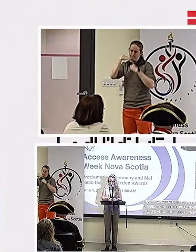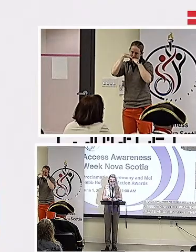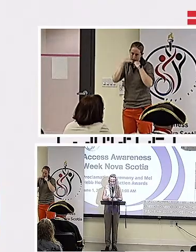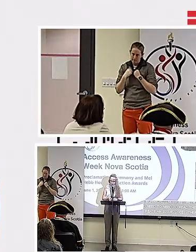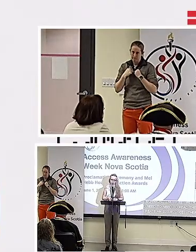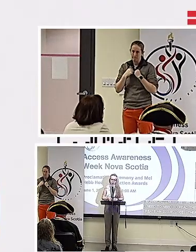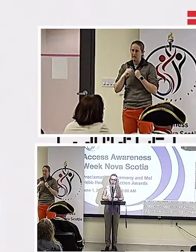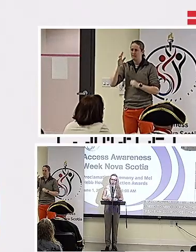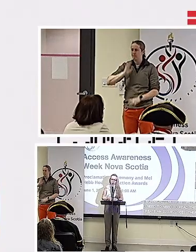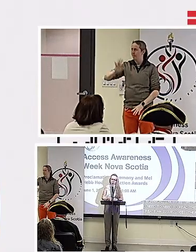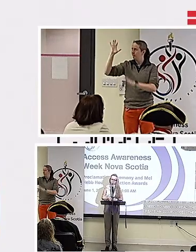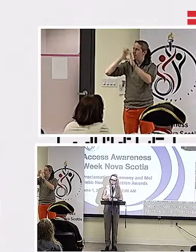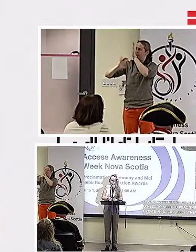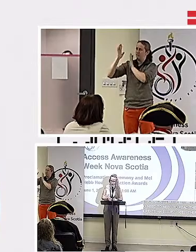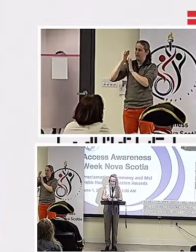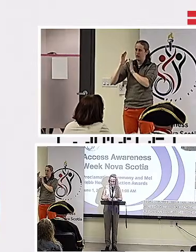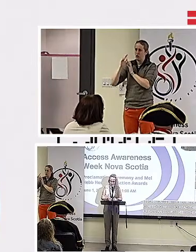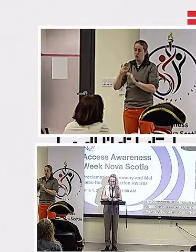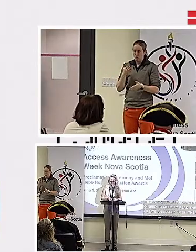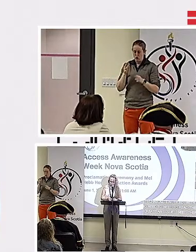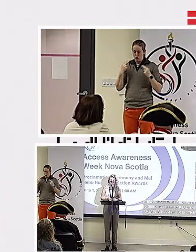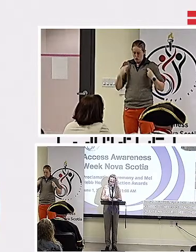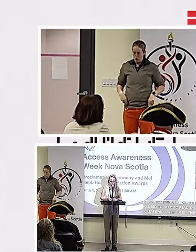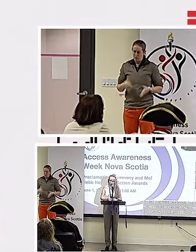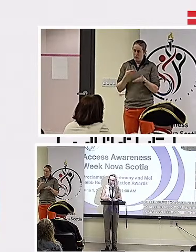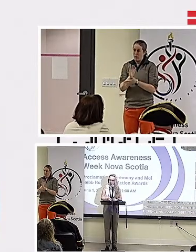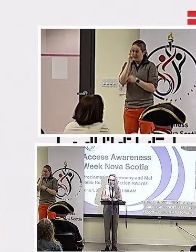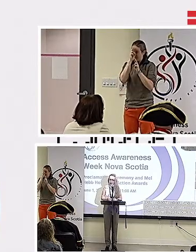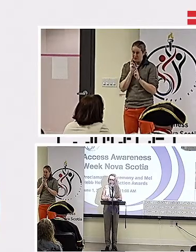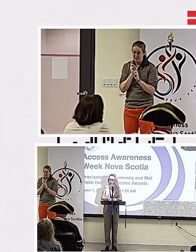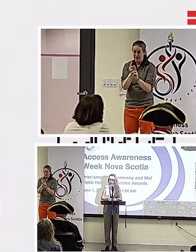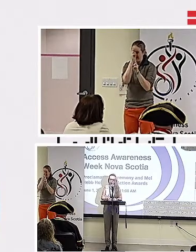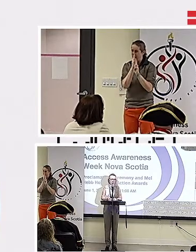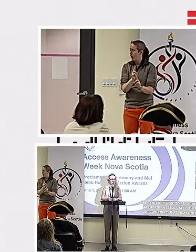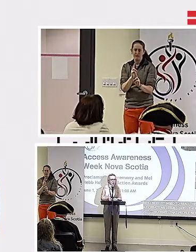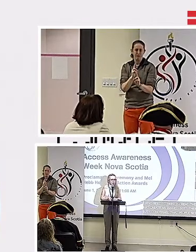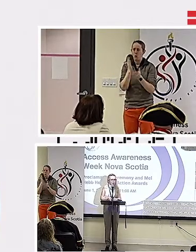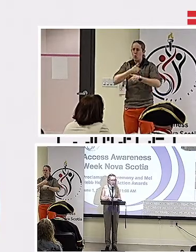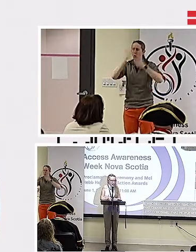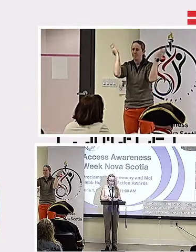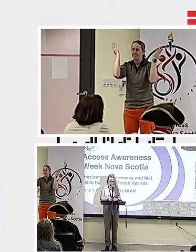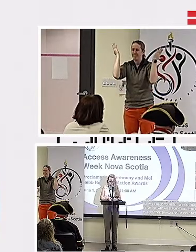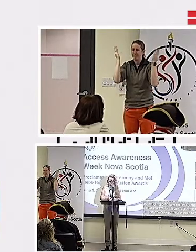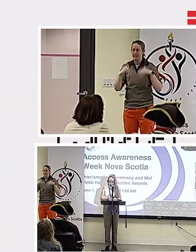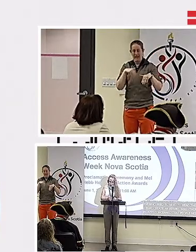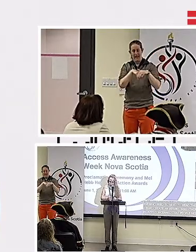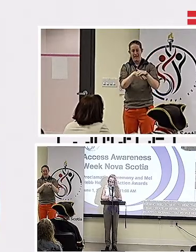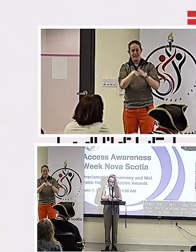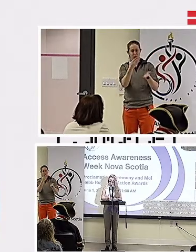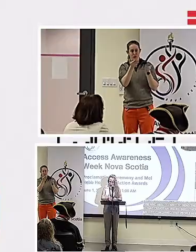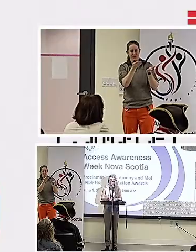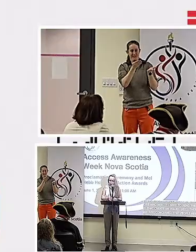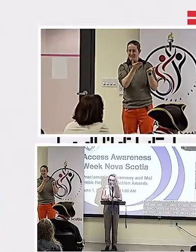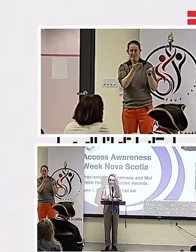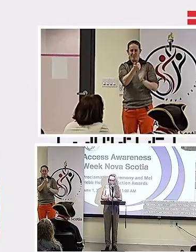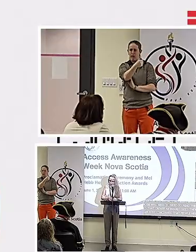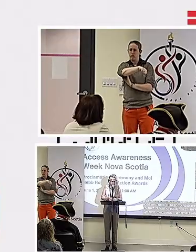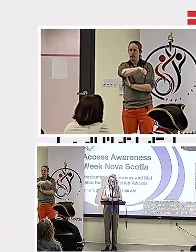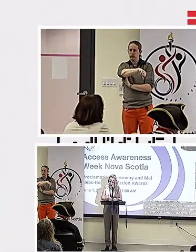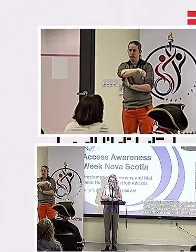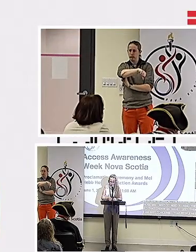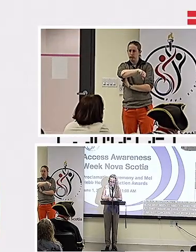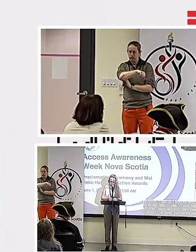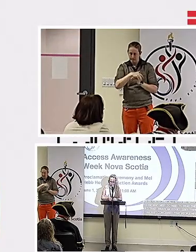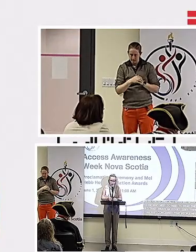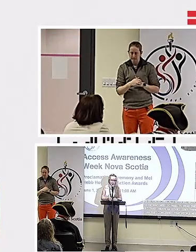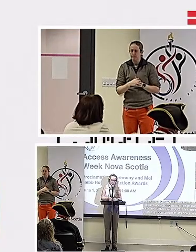have not been honored nor respected, and access to services has been denied. We will